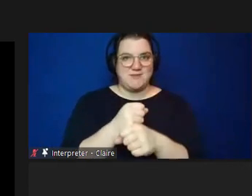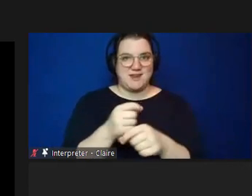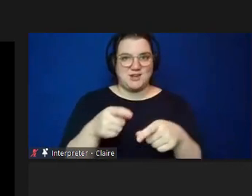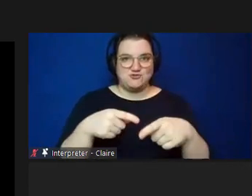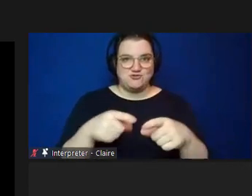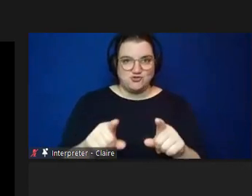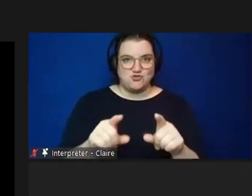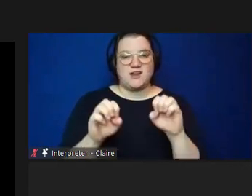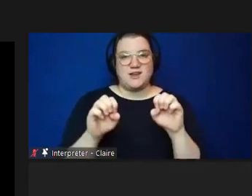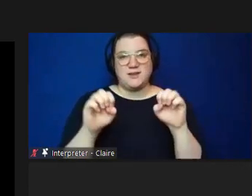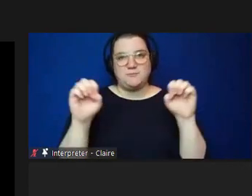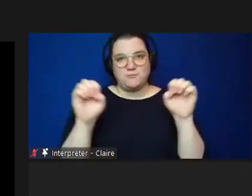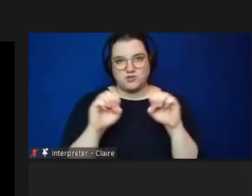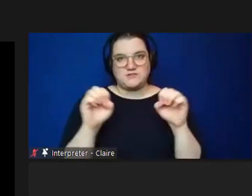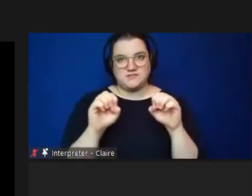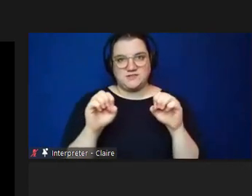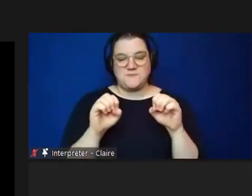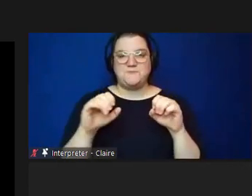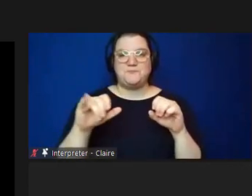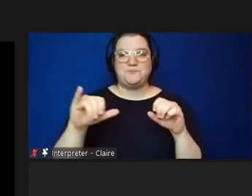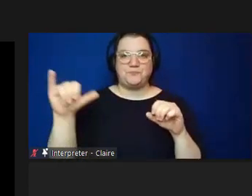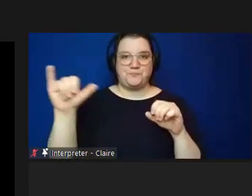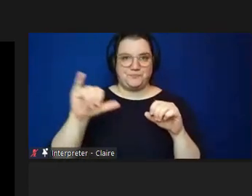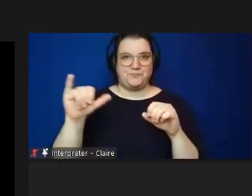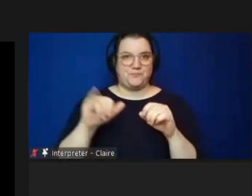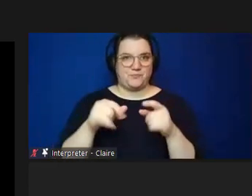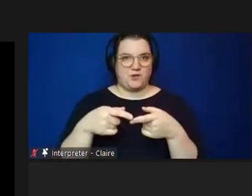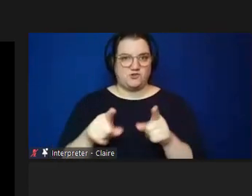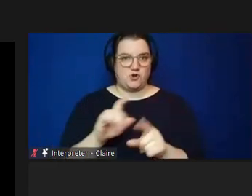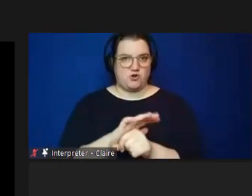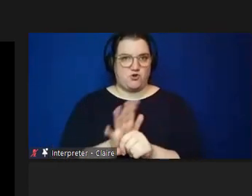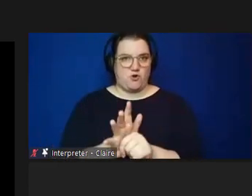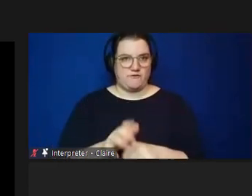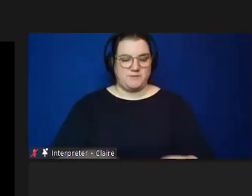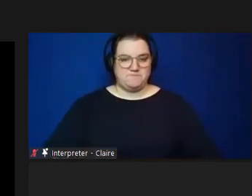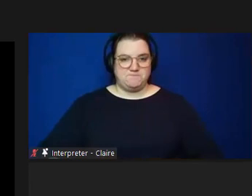an emergency as well as during COVID.